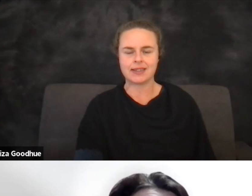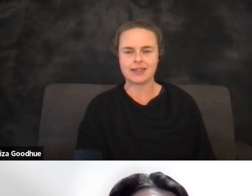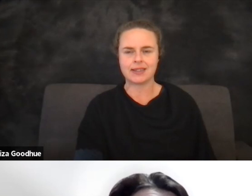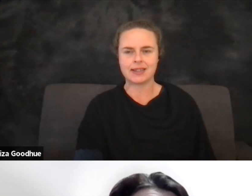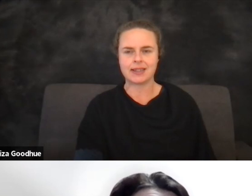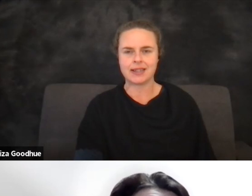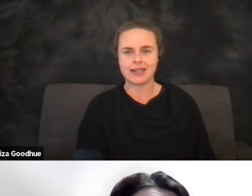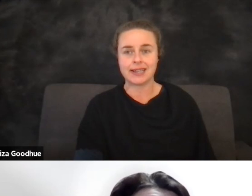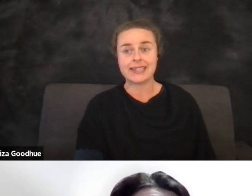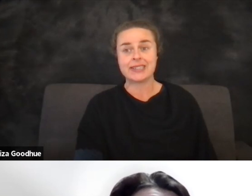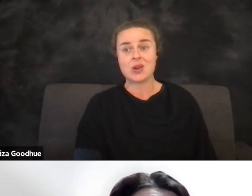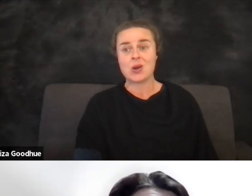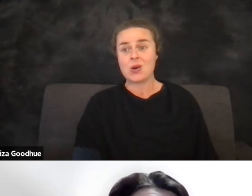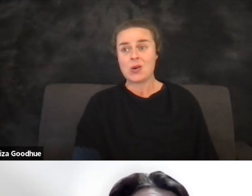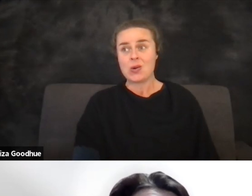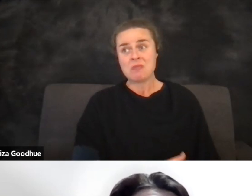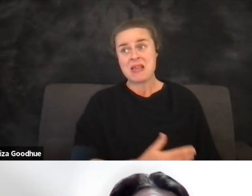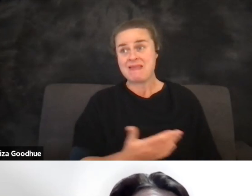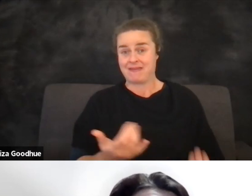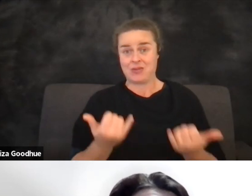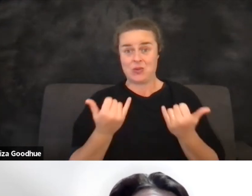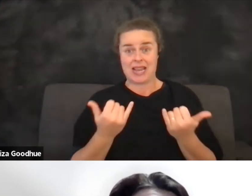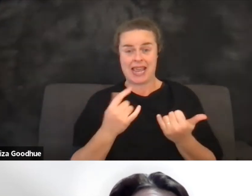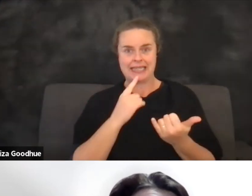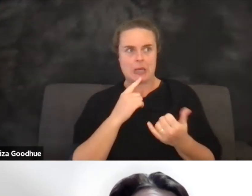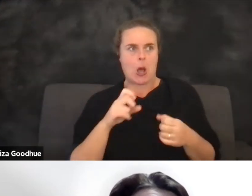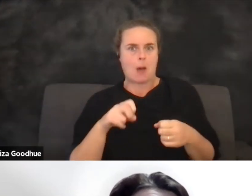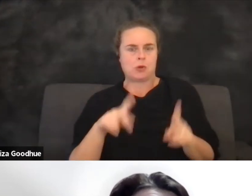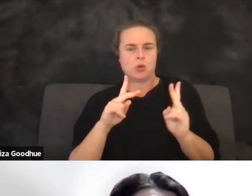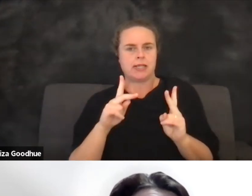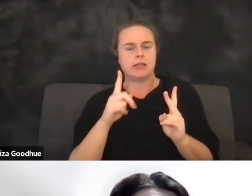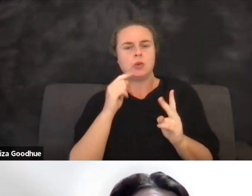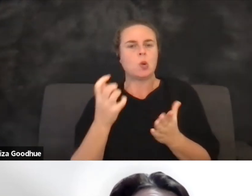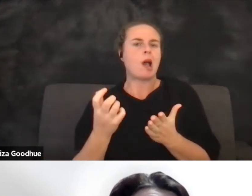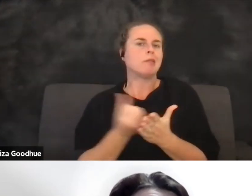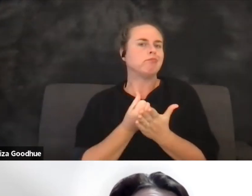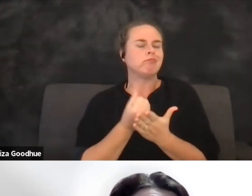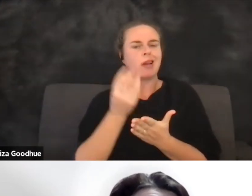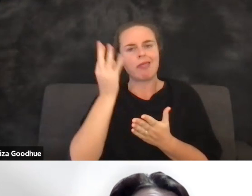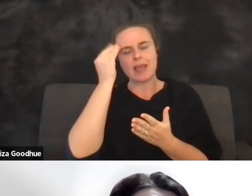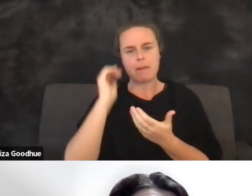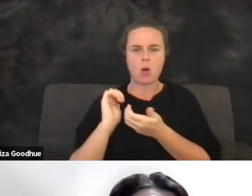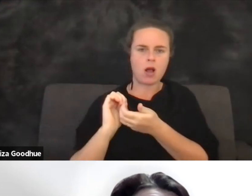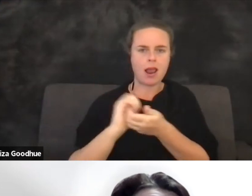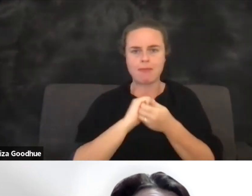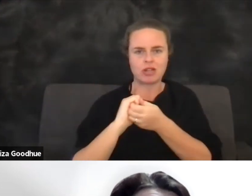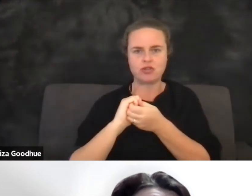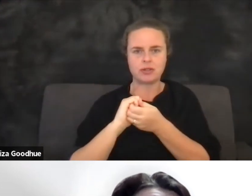it's also an opportunity for us to think about this collaboration and connection that has underscored the